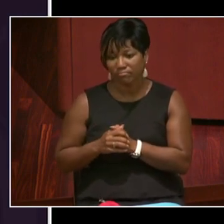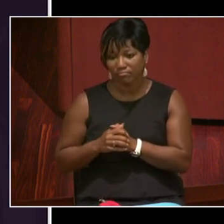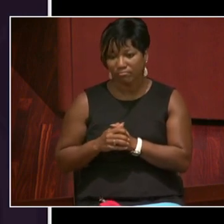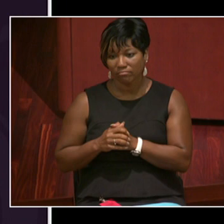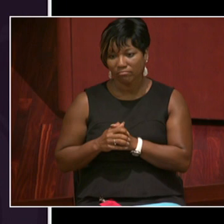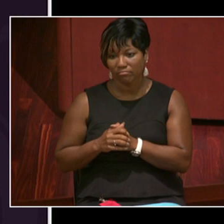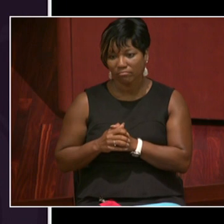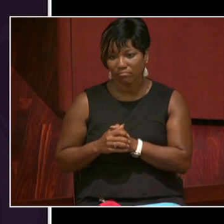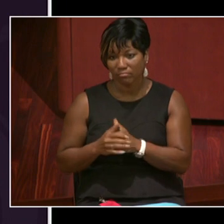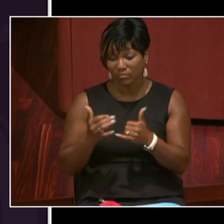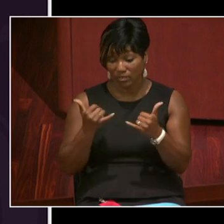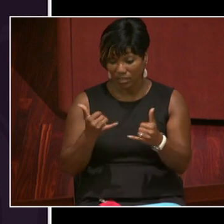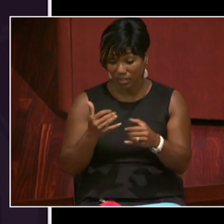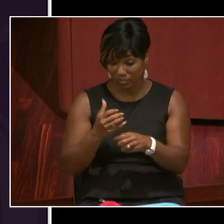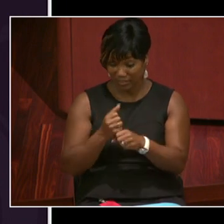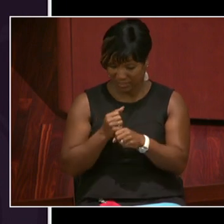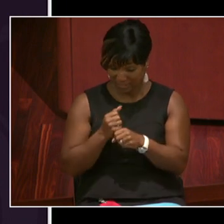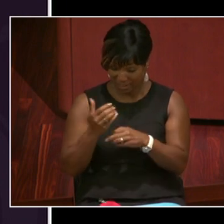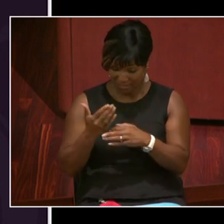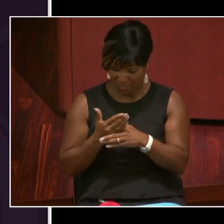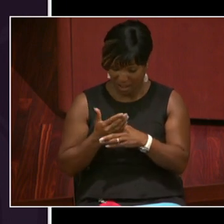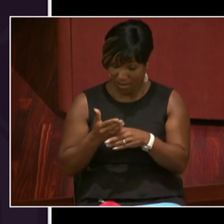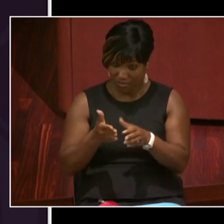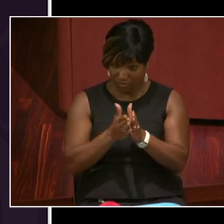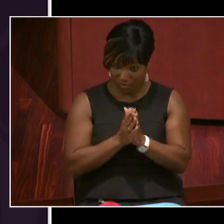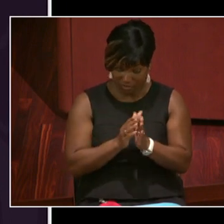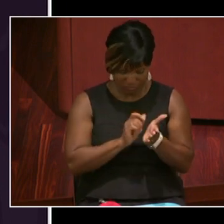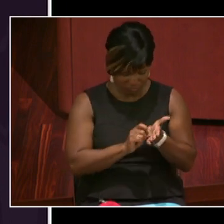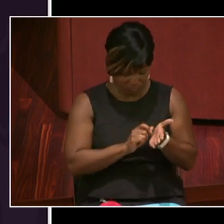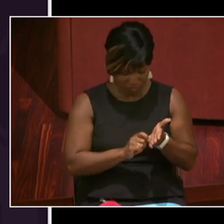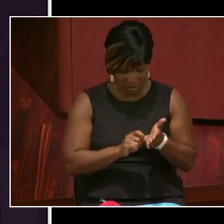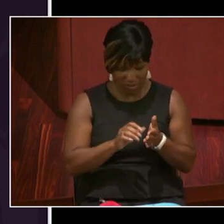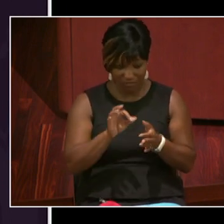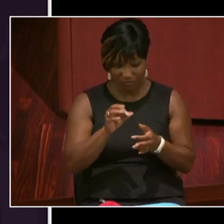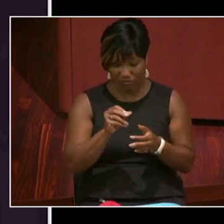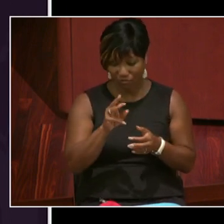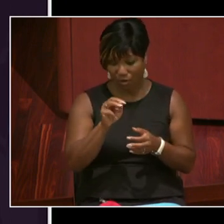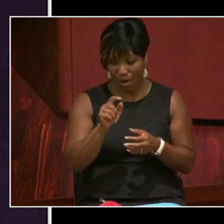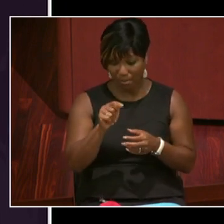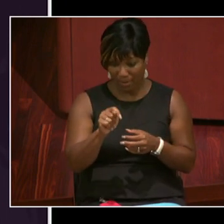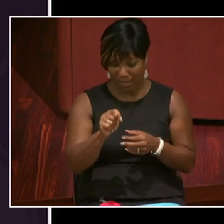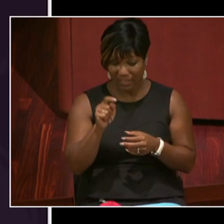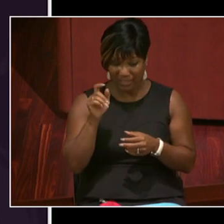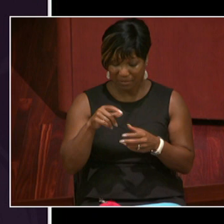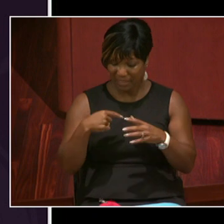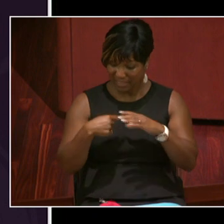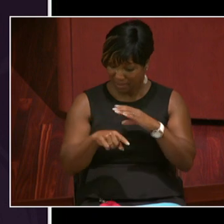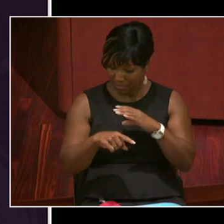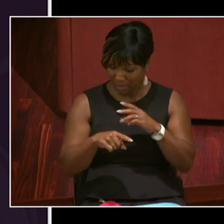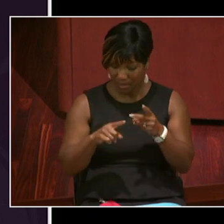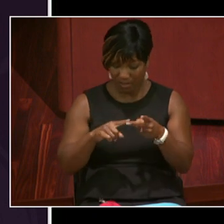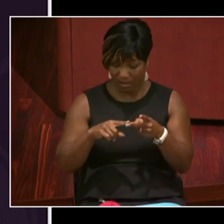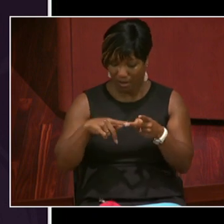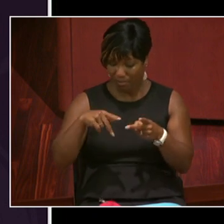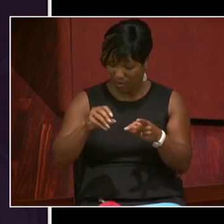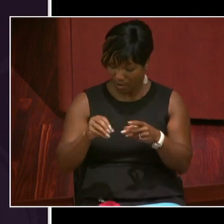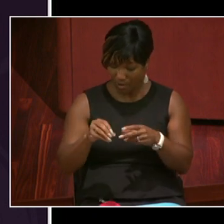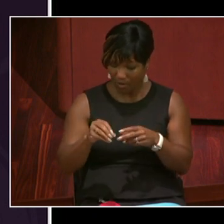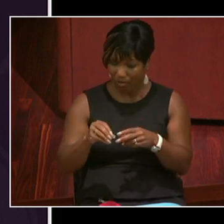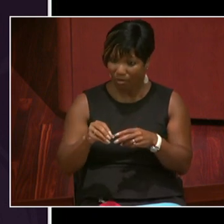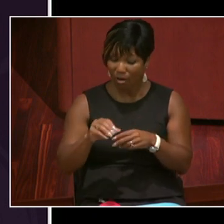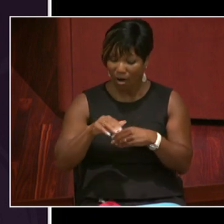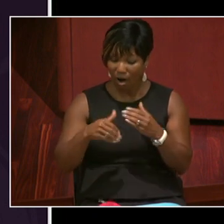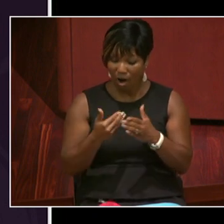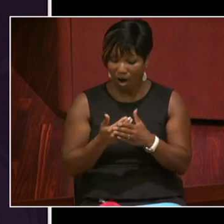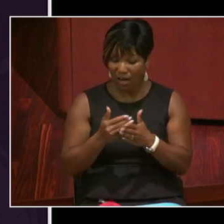We currently receive A-file requests in written format. That can be either email, postal mail, or fax, and I'll provide all of that contact